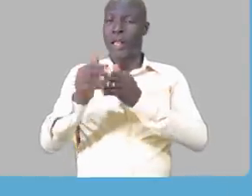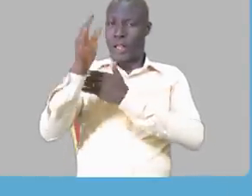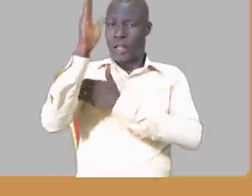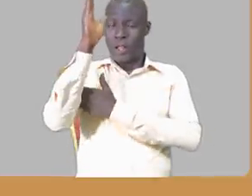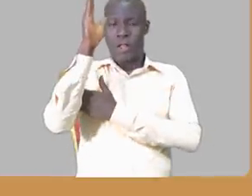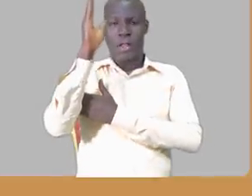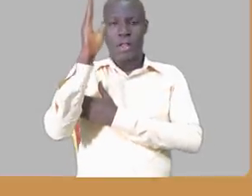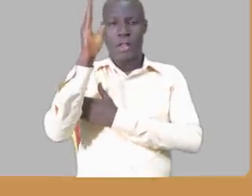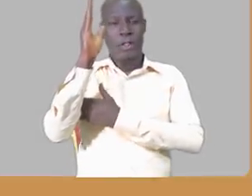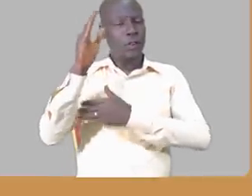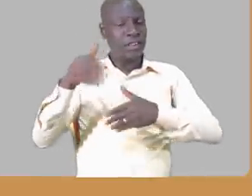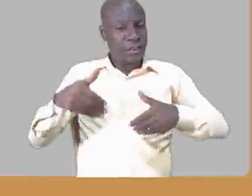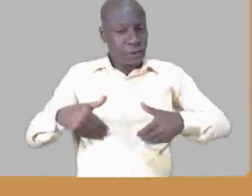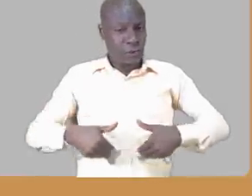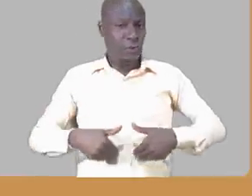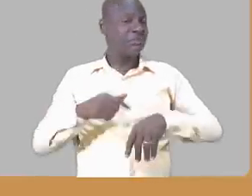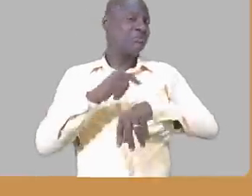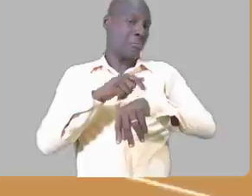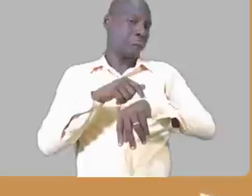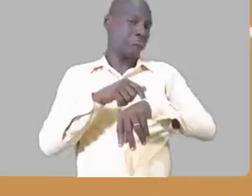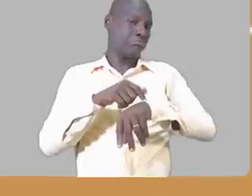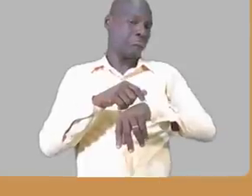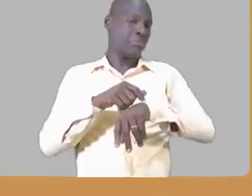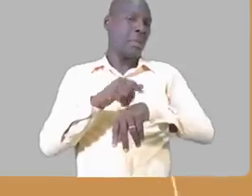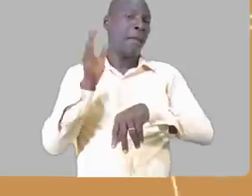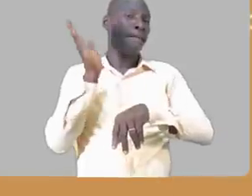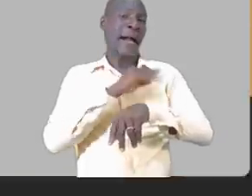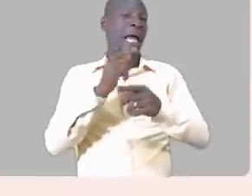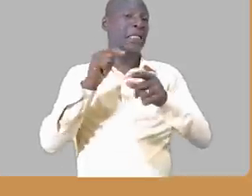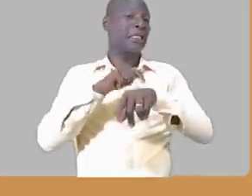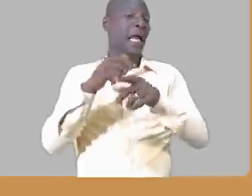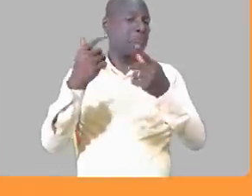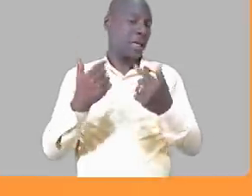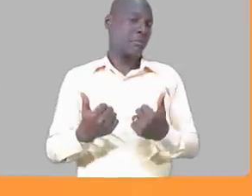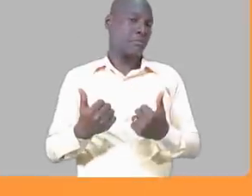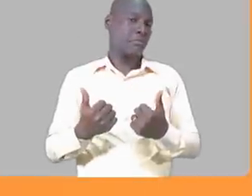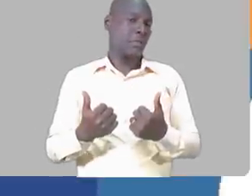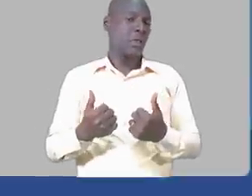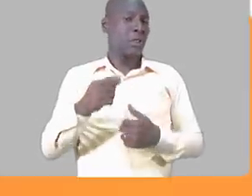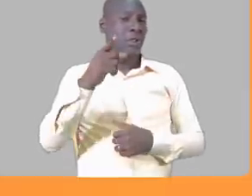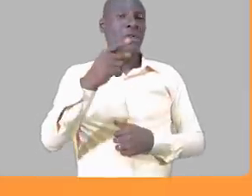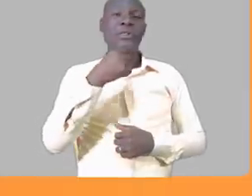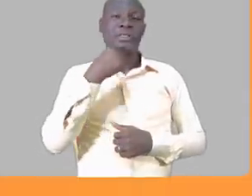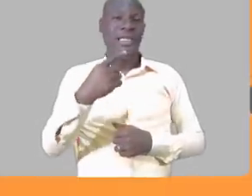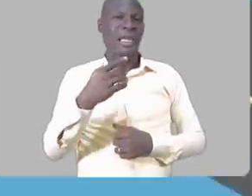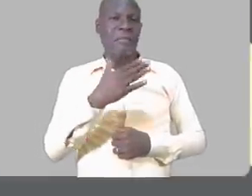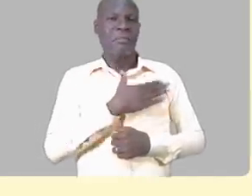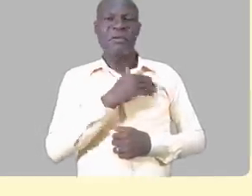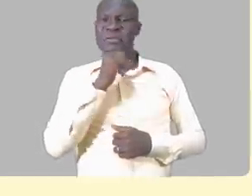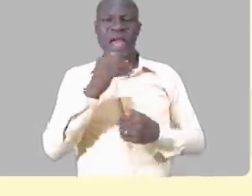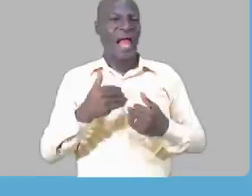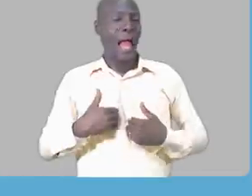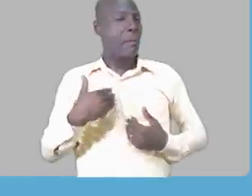brem ansa na enabone no aba na ena a obeka se mini